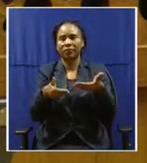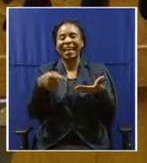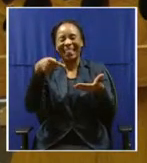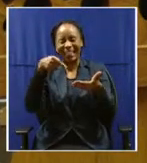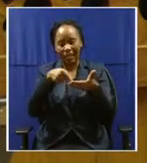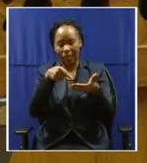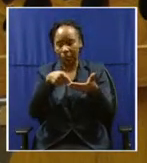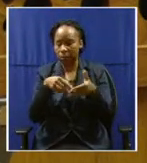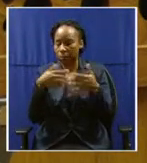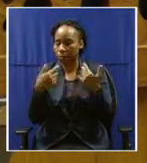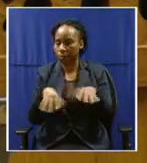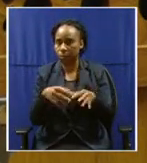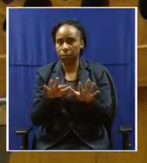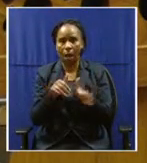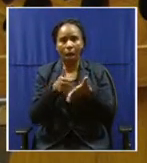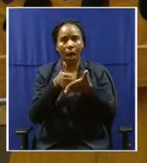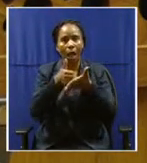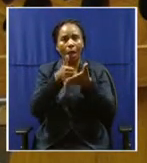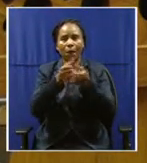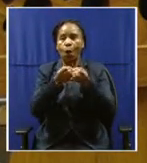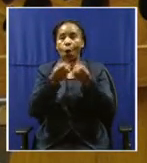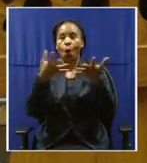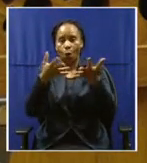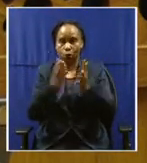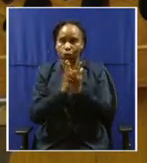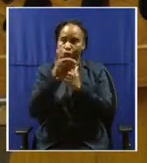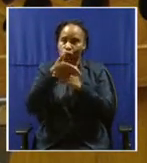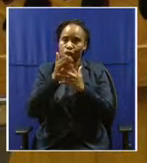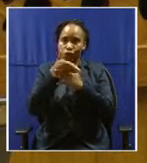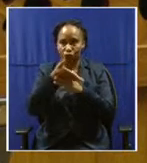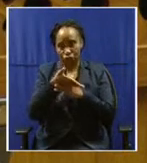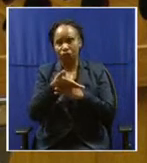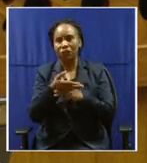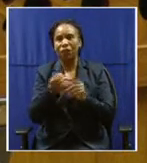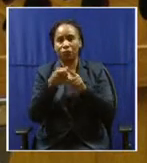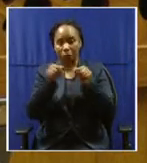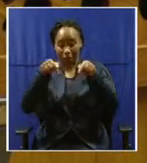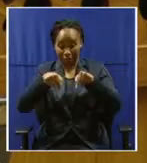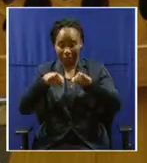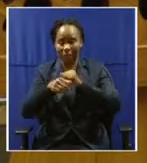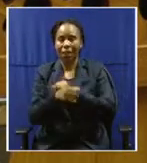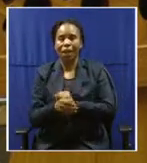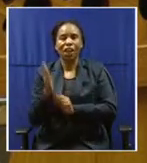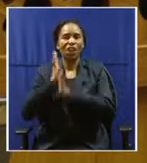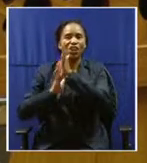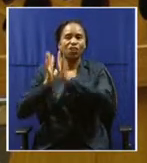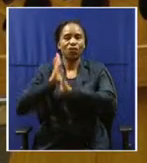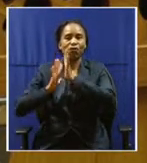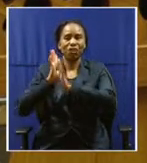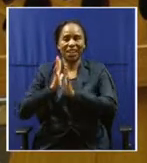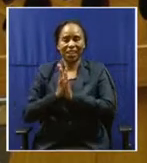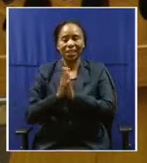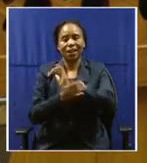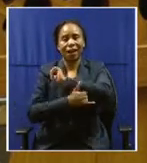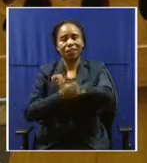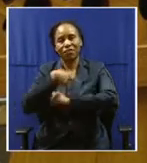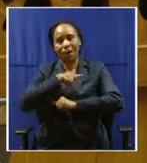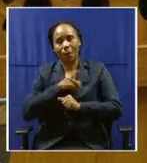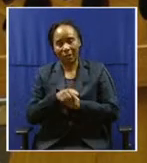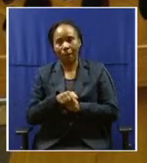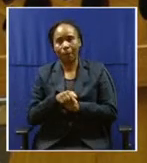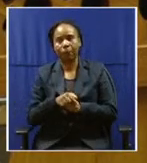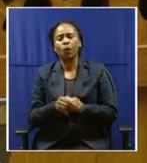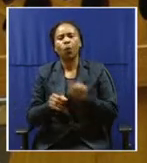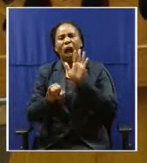largest intervention of its kind in the history of our country. It identified